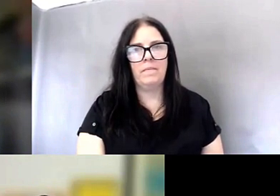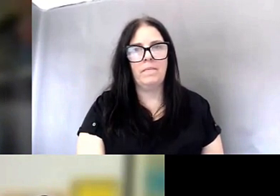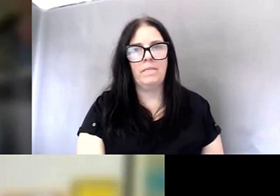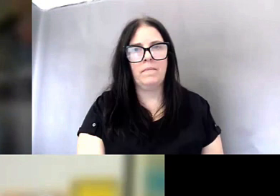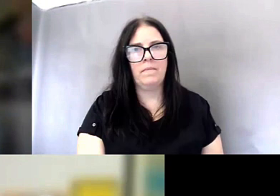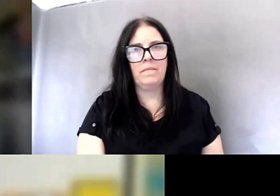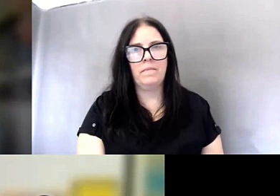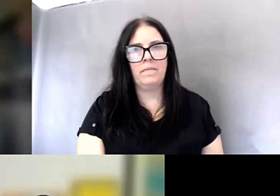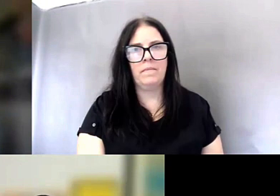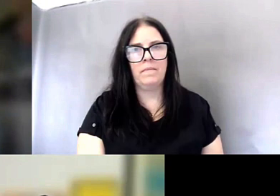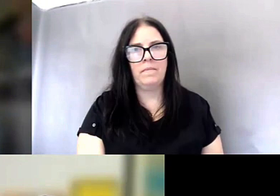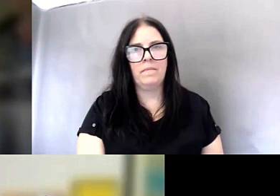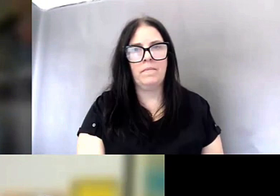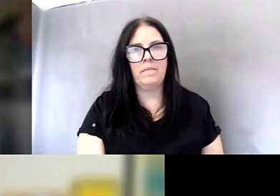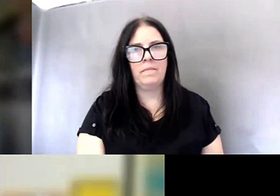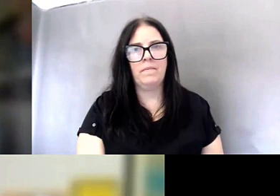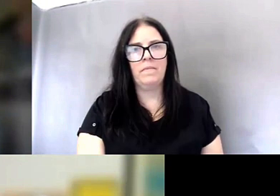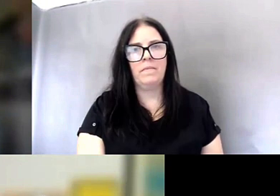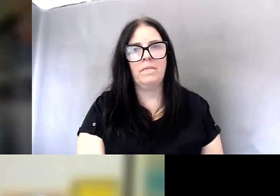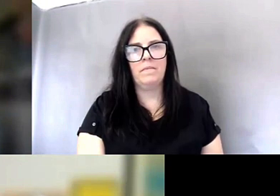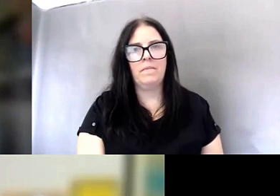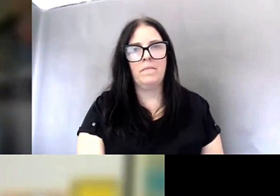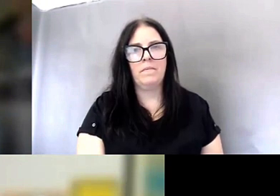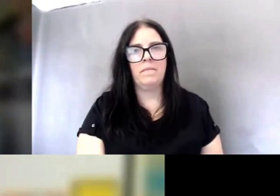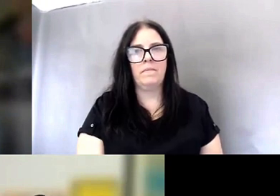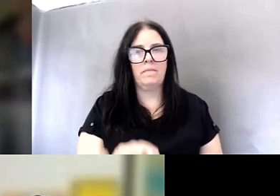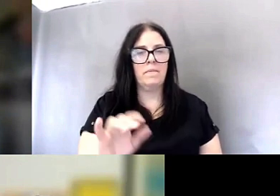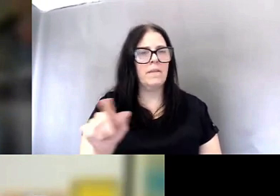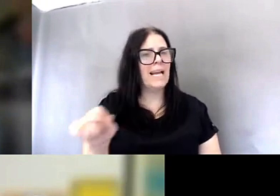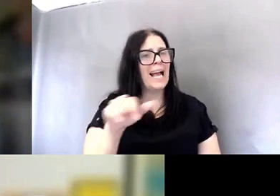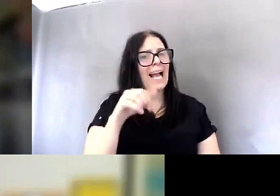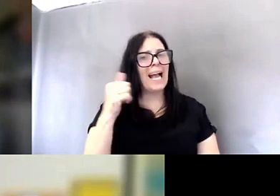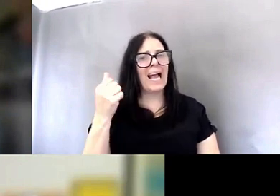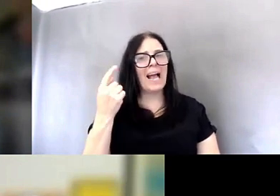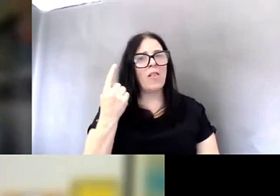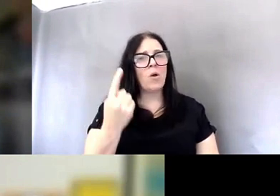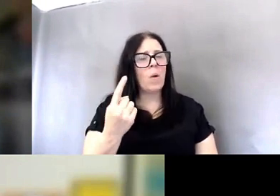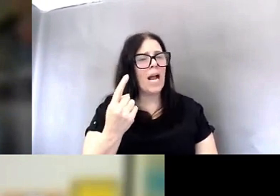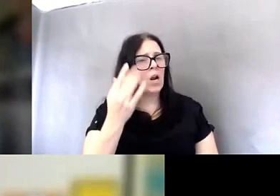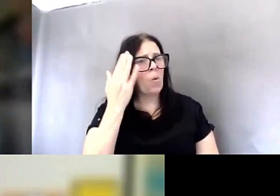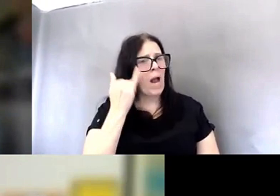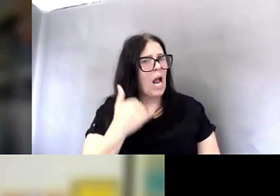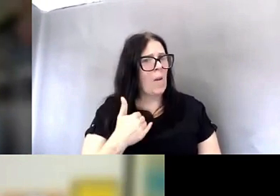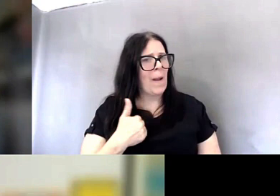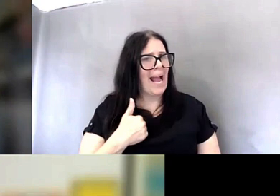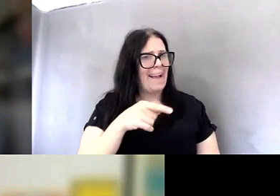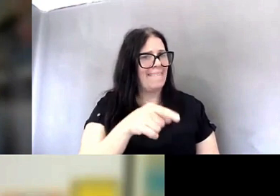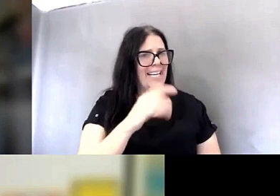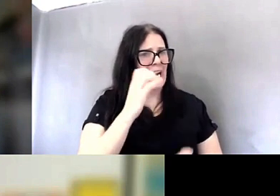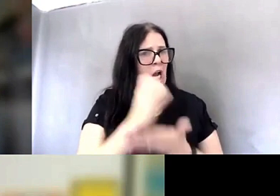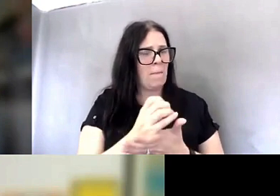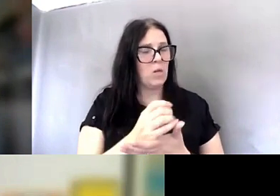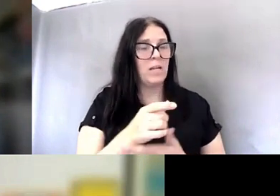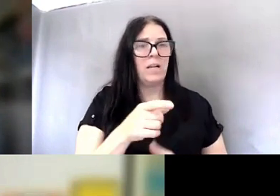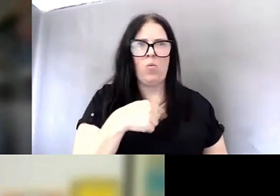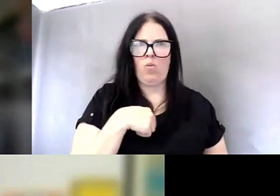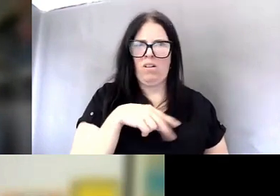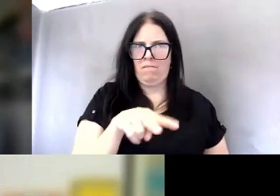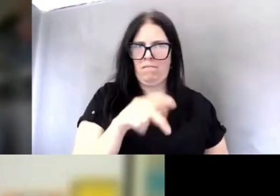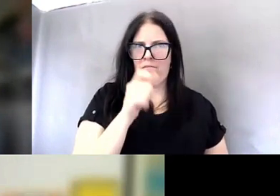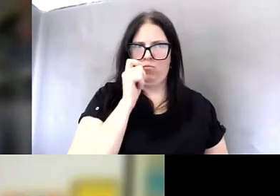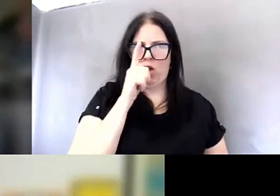So the next one, why do we have a couple of copyrighted resources? These two were a surprise to us. They're